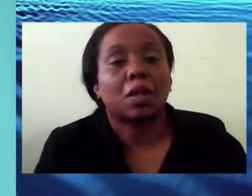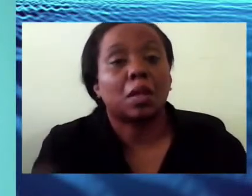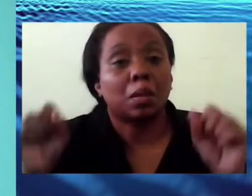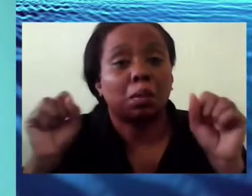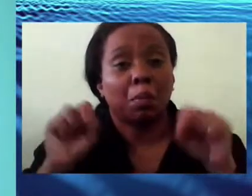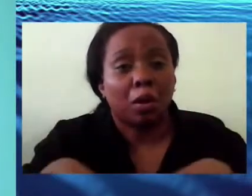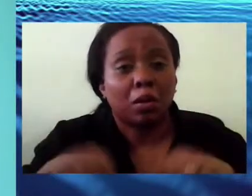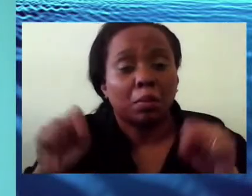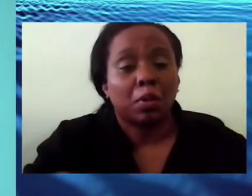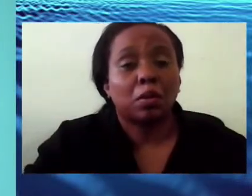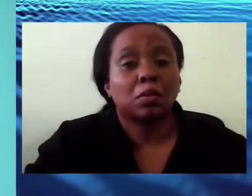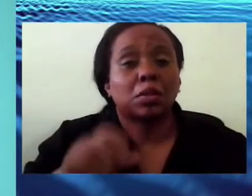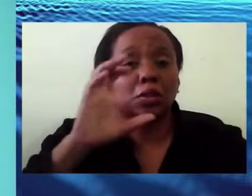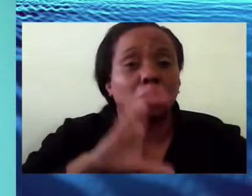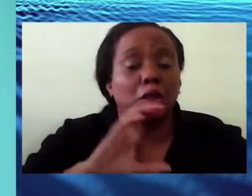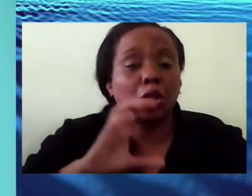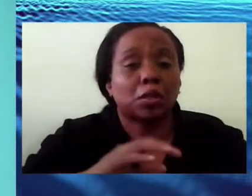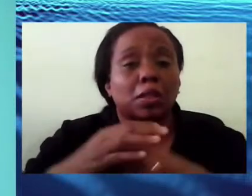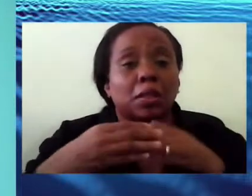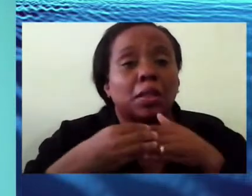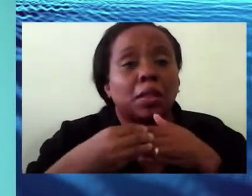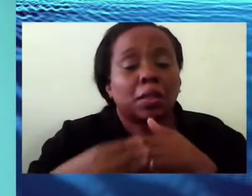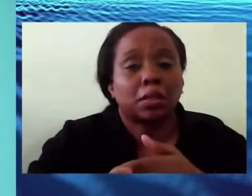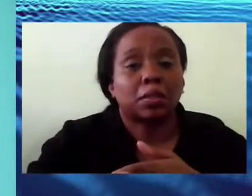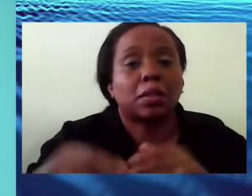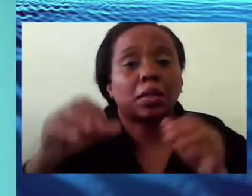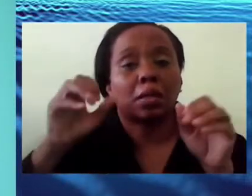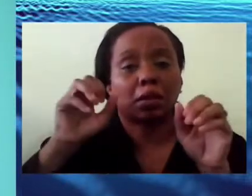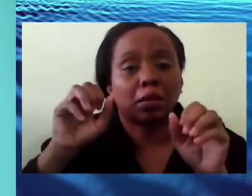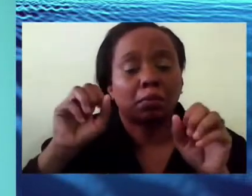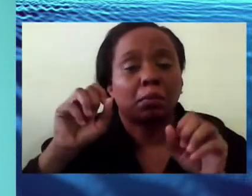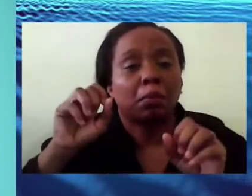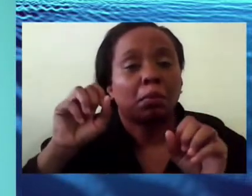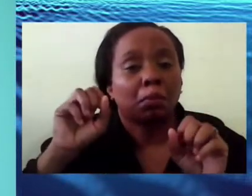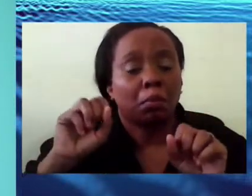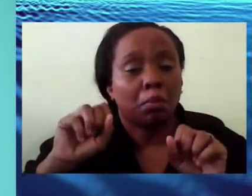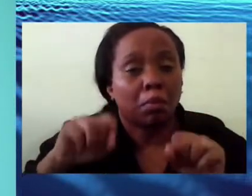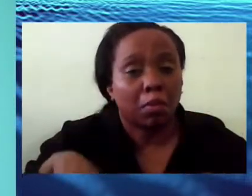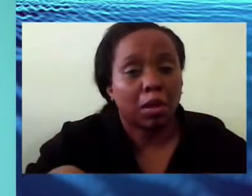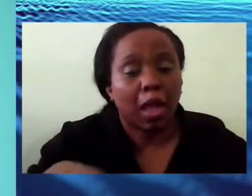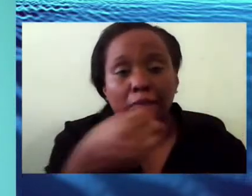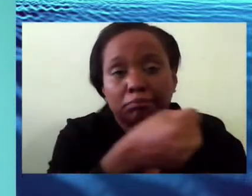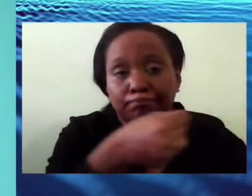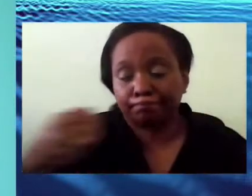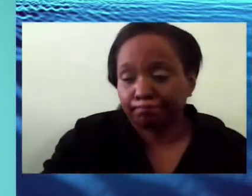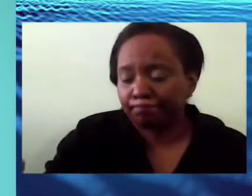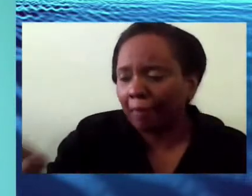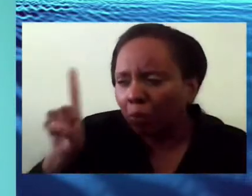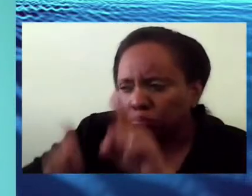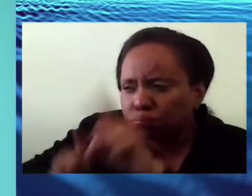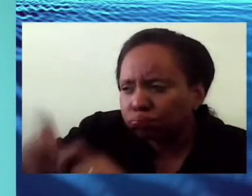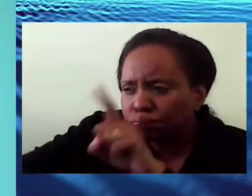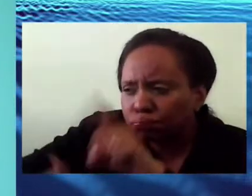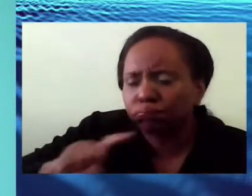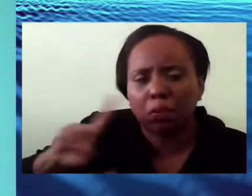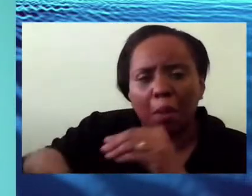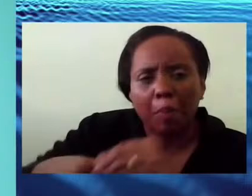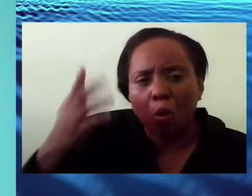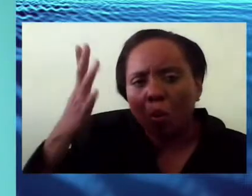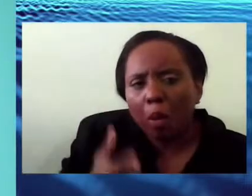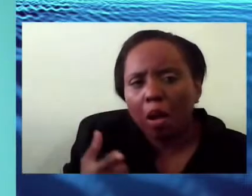this church could be brought in for questioning or for special questioning with regard to this cluster?